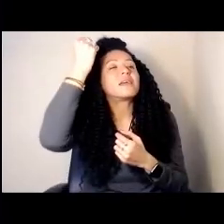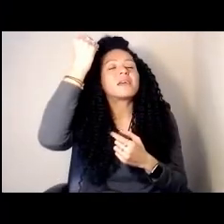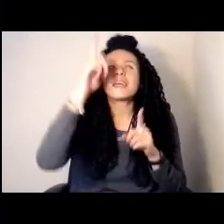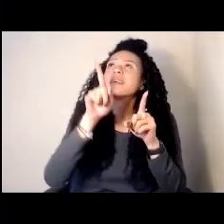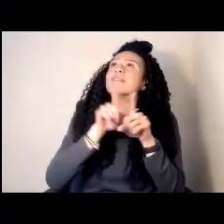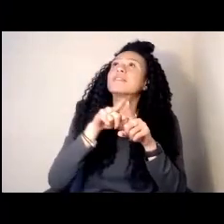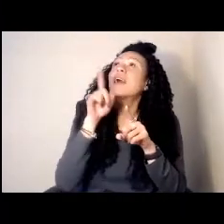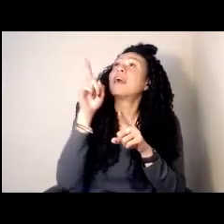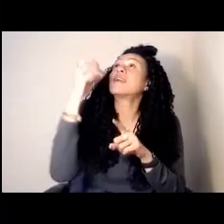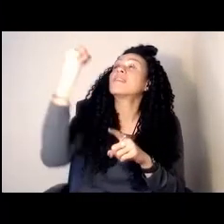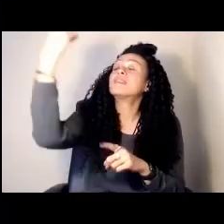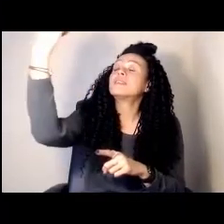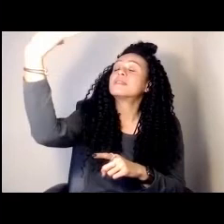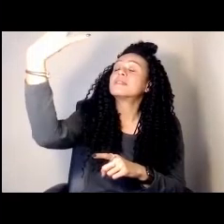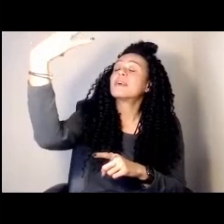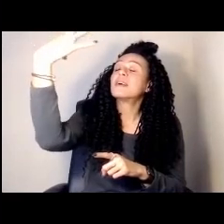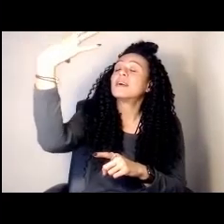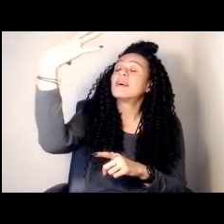Understanding is like a